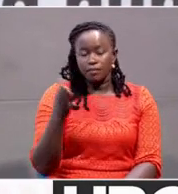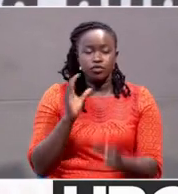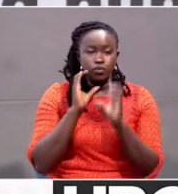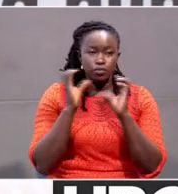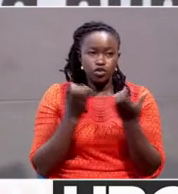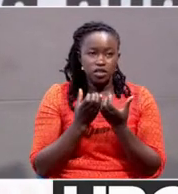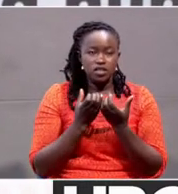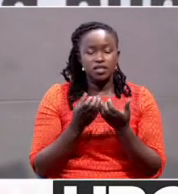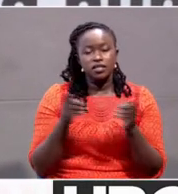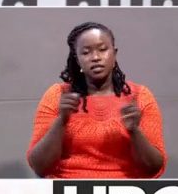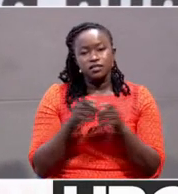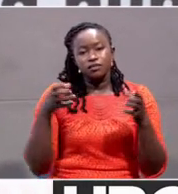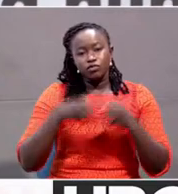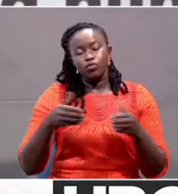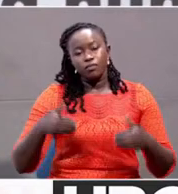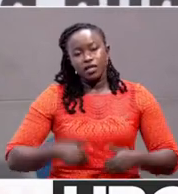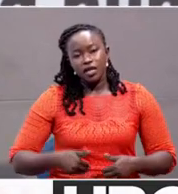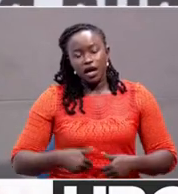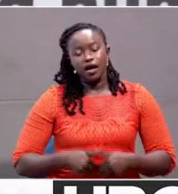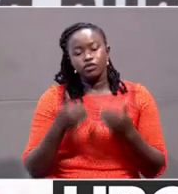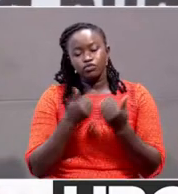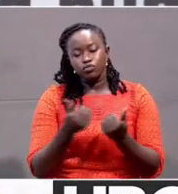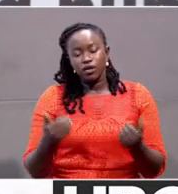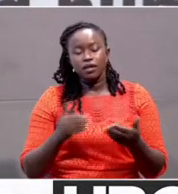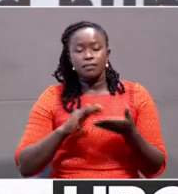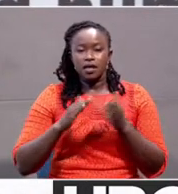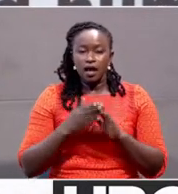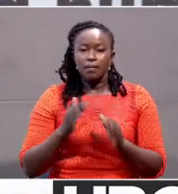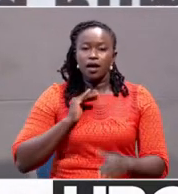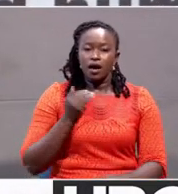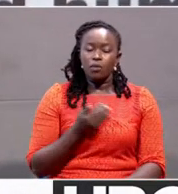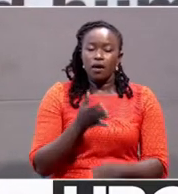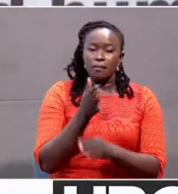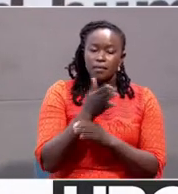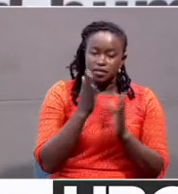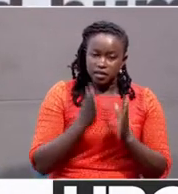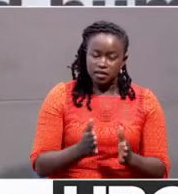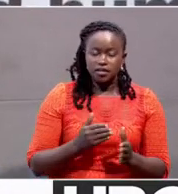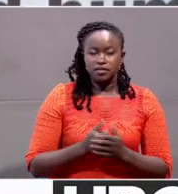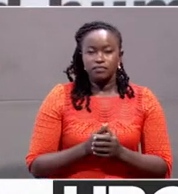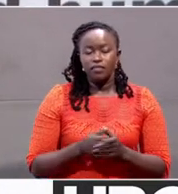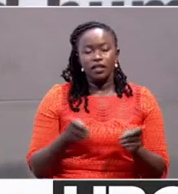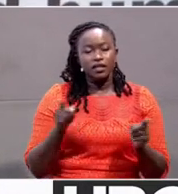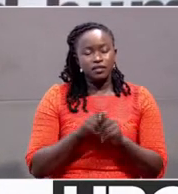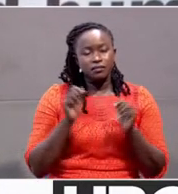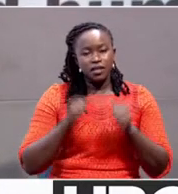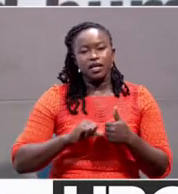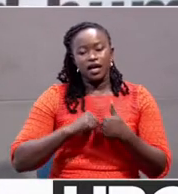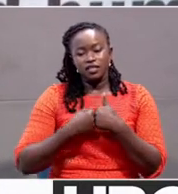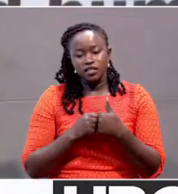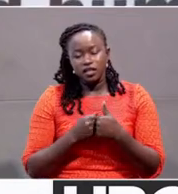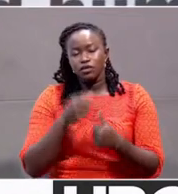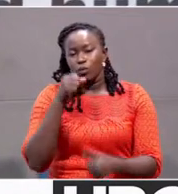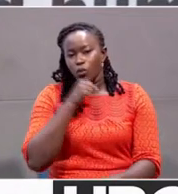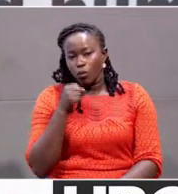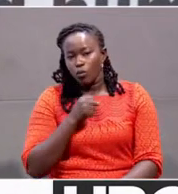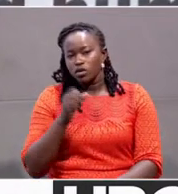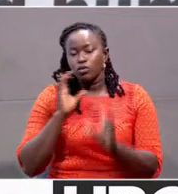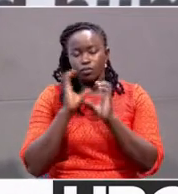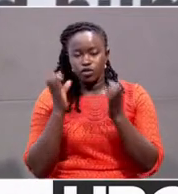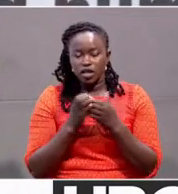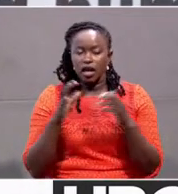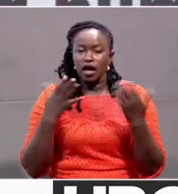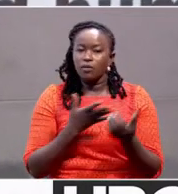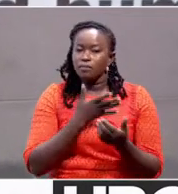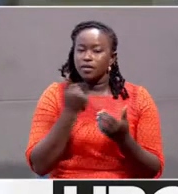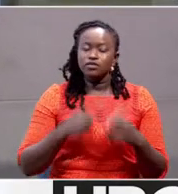Eventually, these young children, they become our ambassadors, and they challenge the elderly community on how best